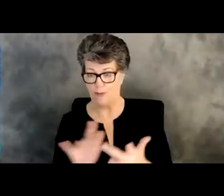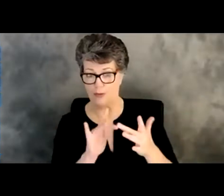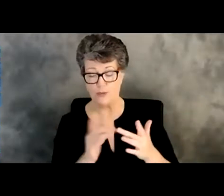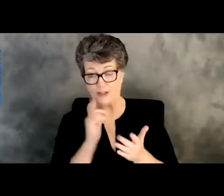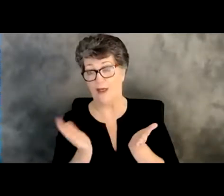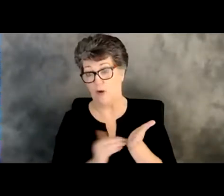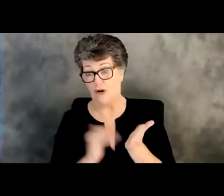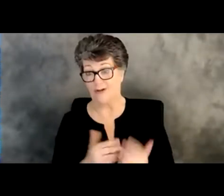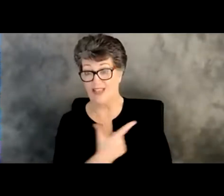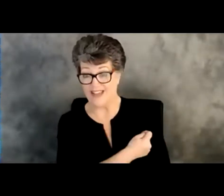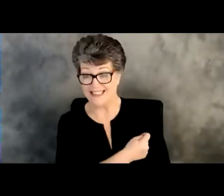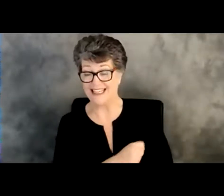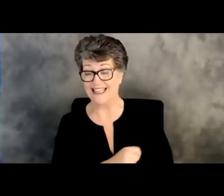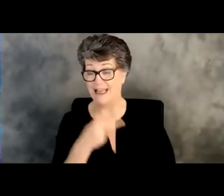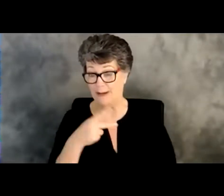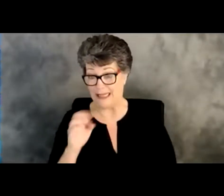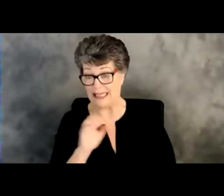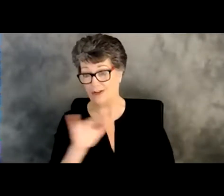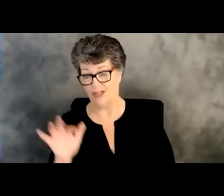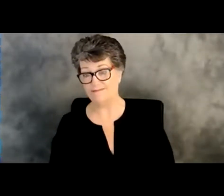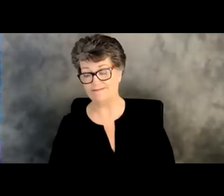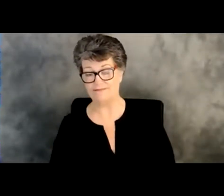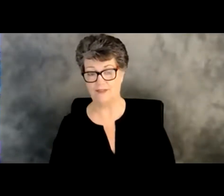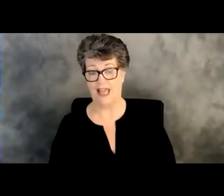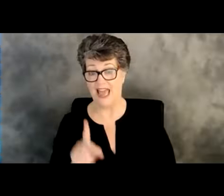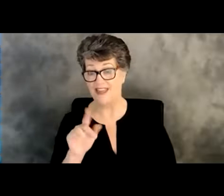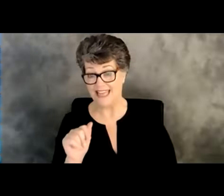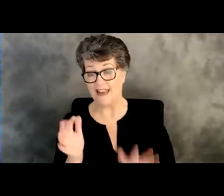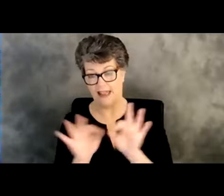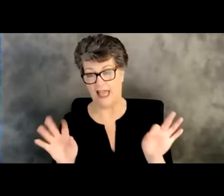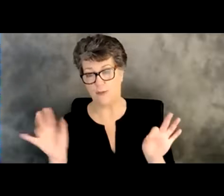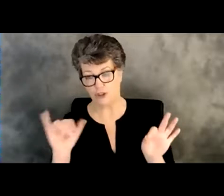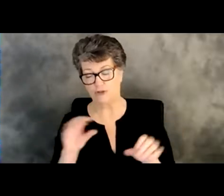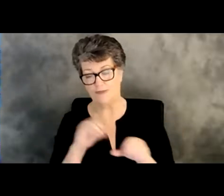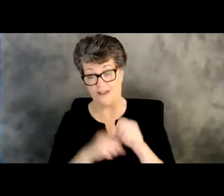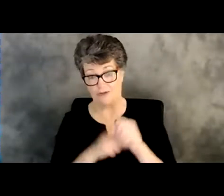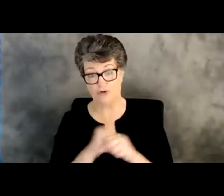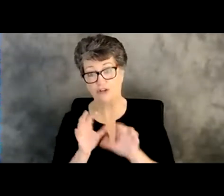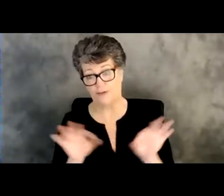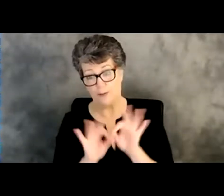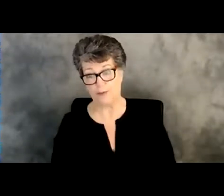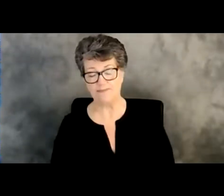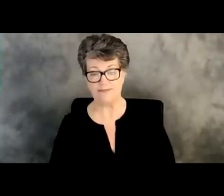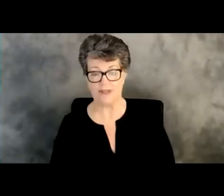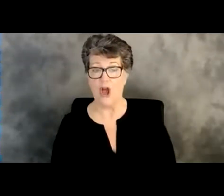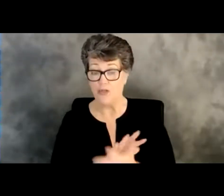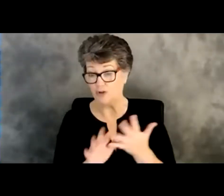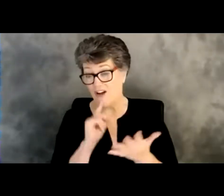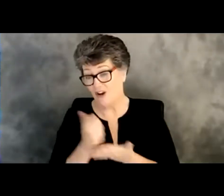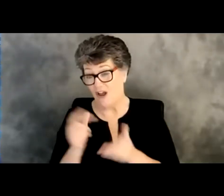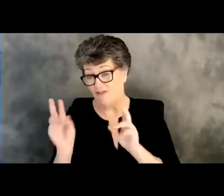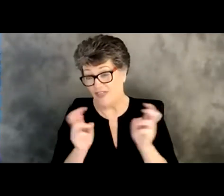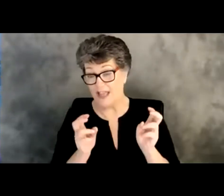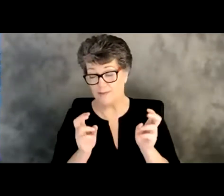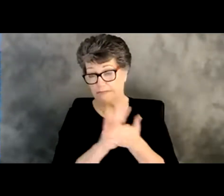again, vaccines, PPE, and more. And data and language, again, that infrastructure for the system. So those are all really helpful themes. Maybe we can turn